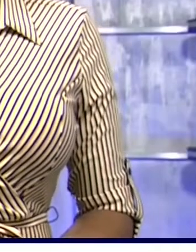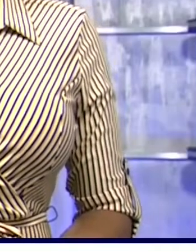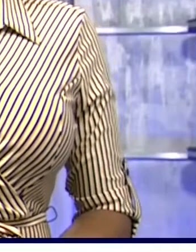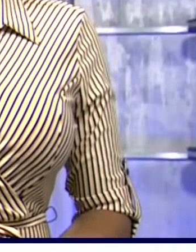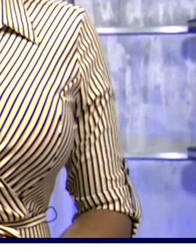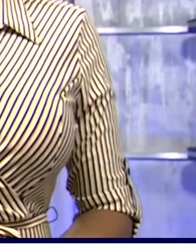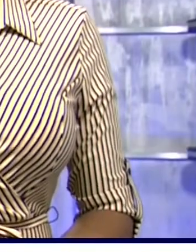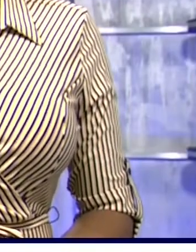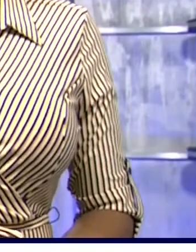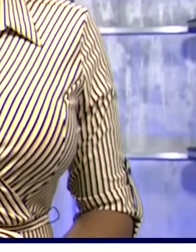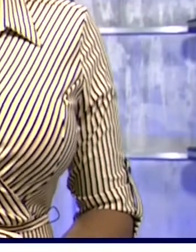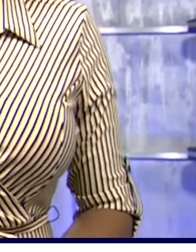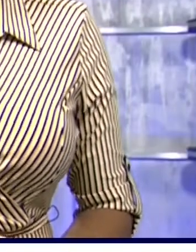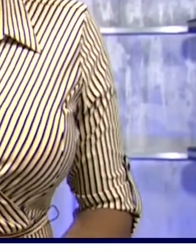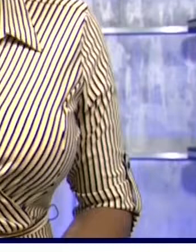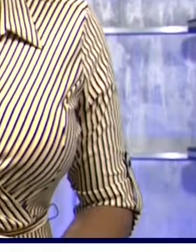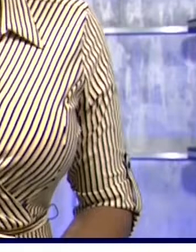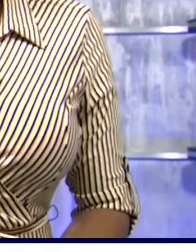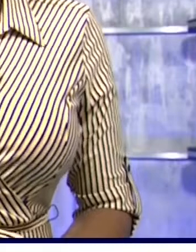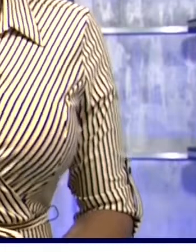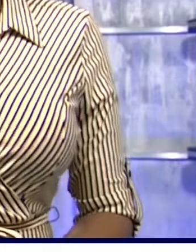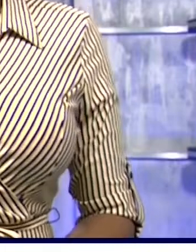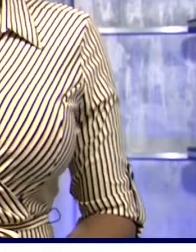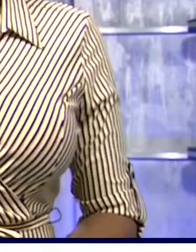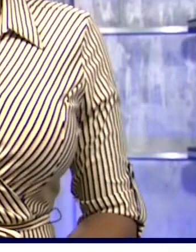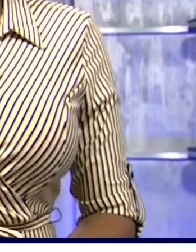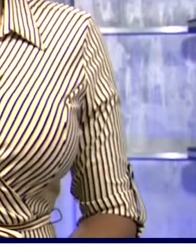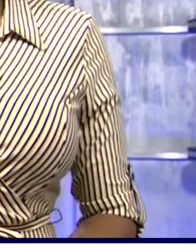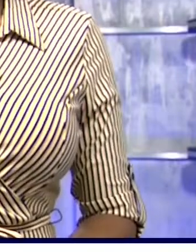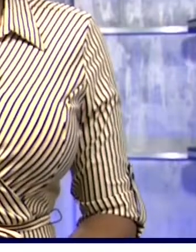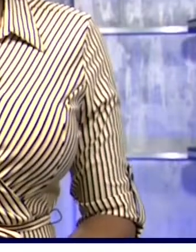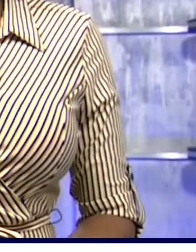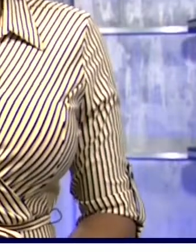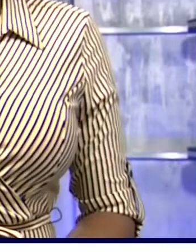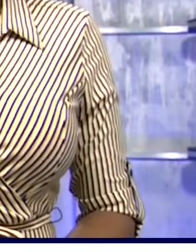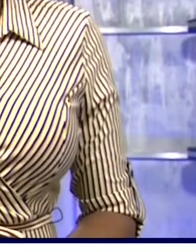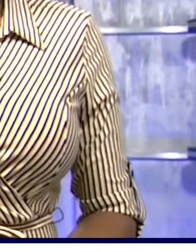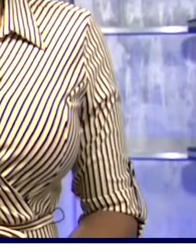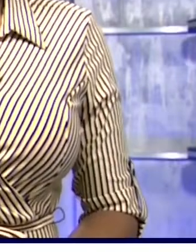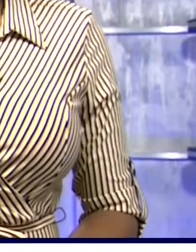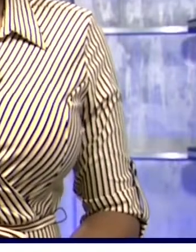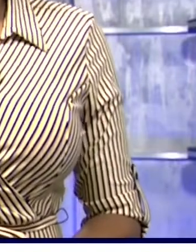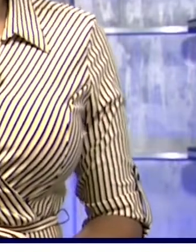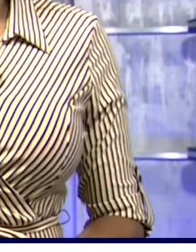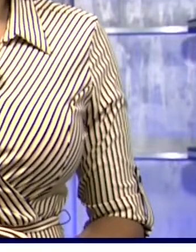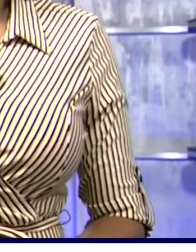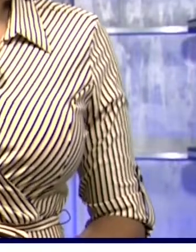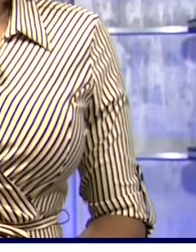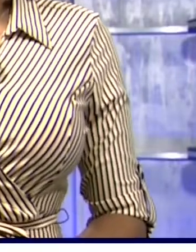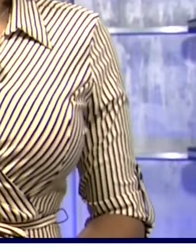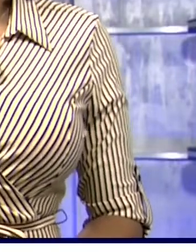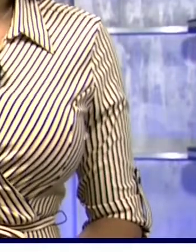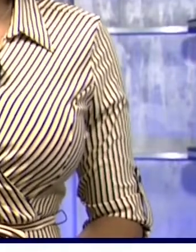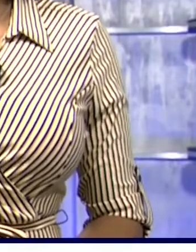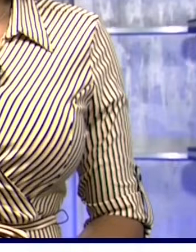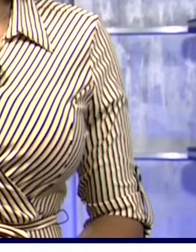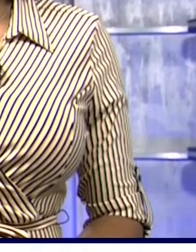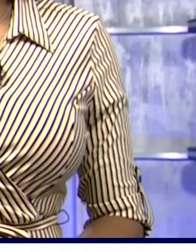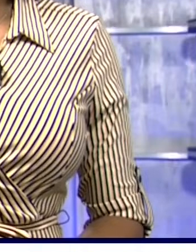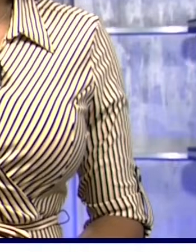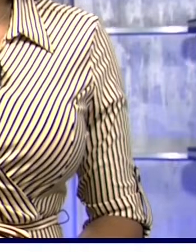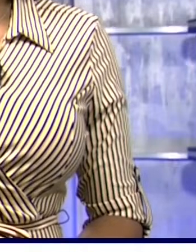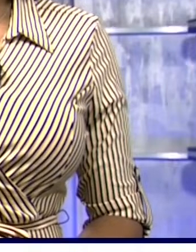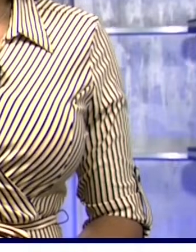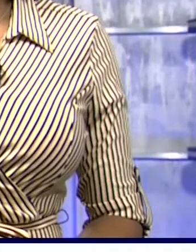very good evening to you. I'm Lisa Lorne, and in our news, the search intensifies for 2 missing visitors. The government asks